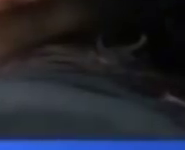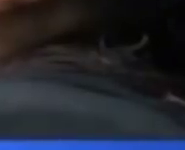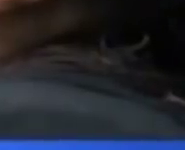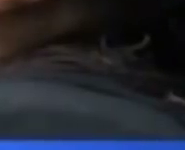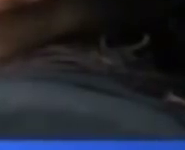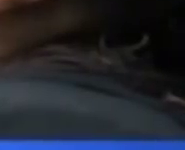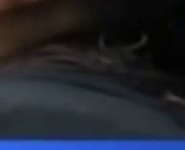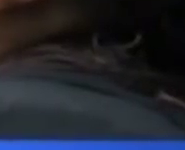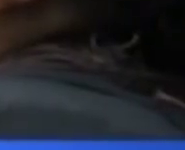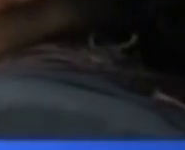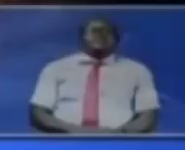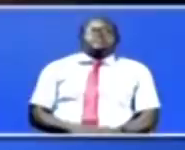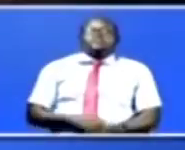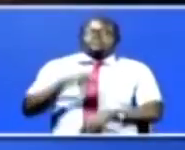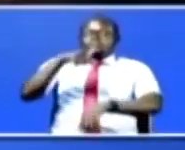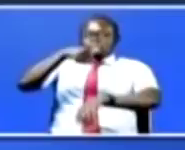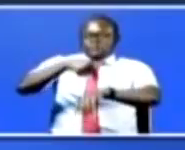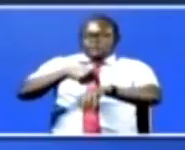When the government of the day